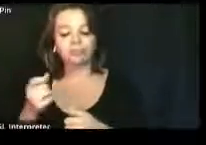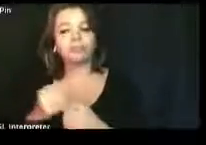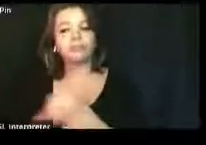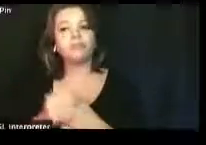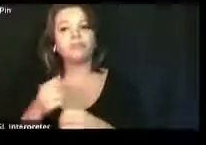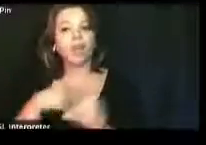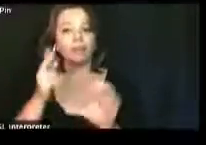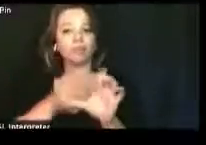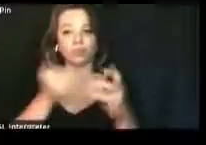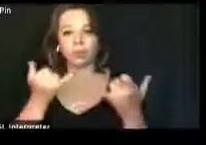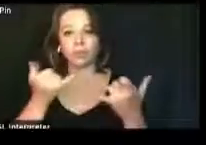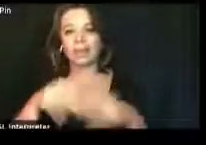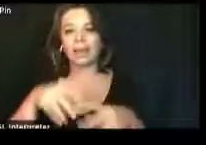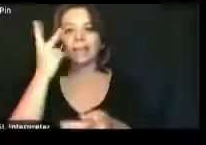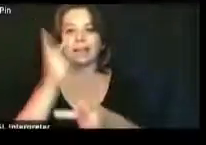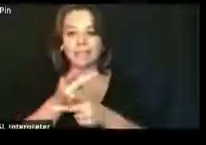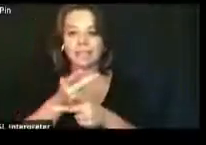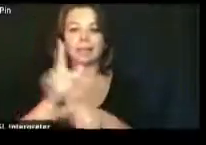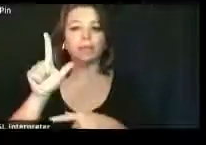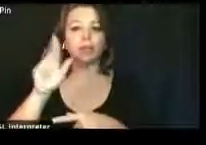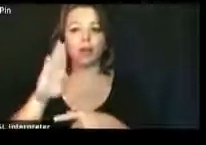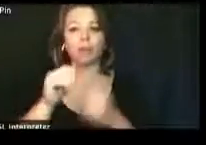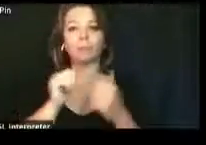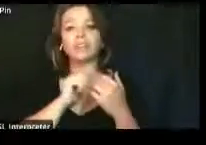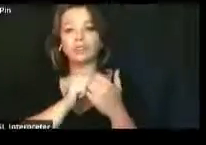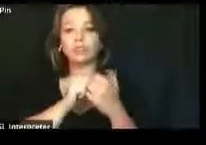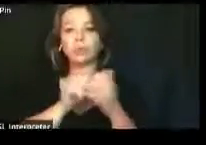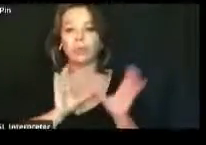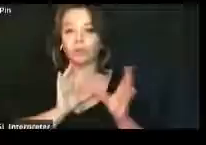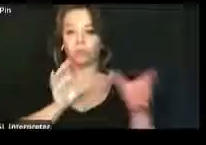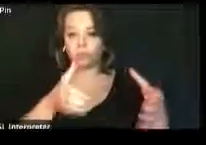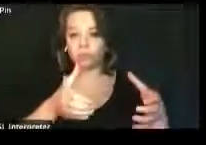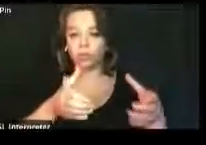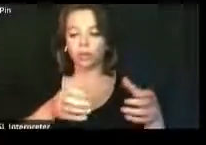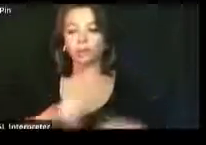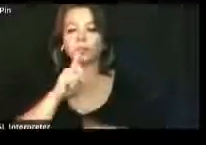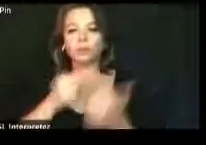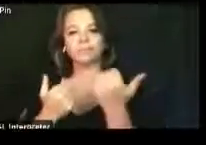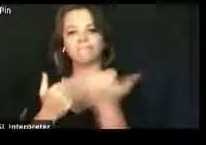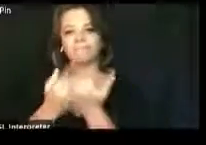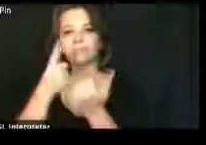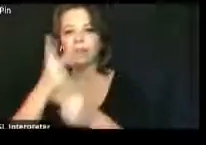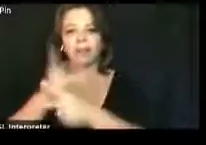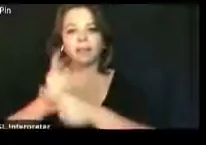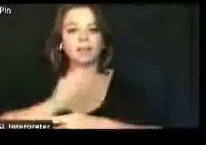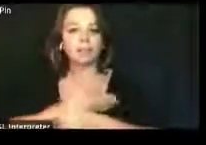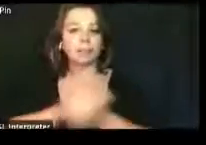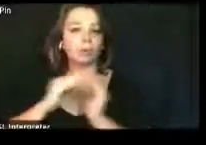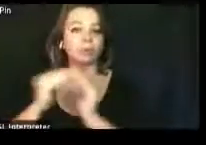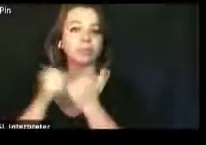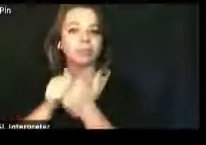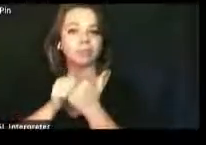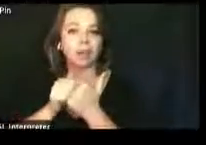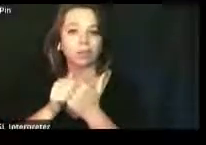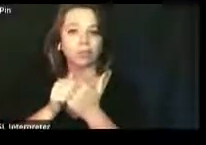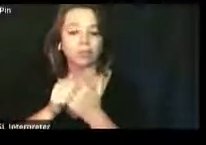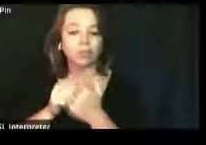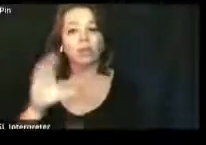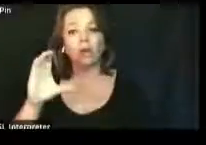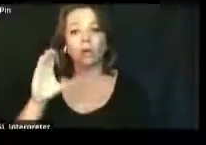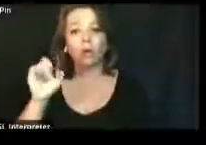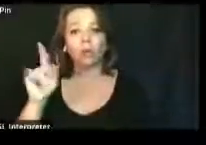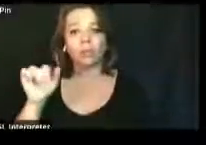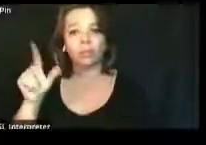Keep Long Beach Together Coalition to advocate for keeping our city together. The coalition includes Long